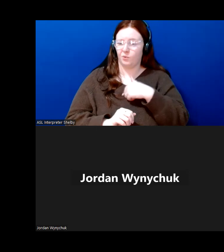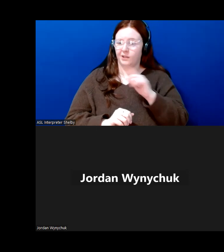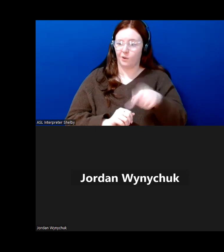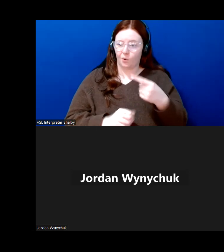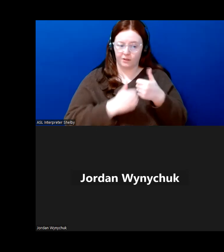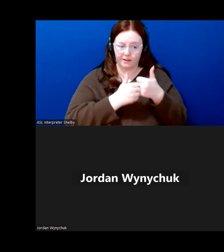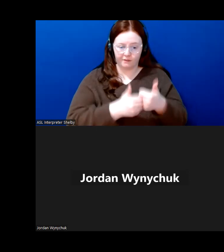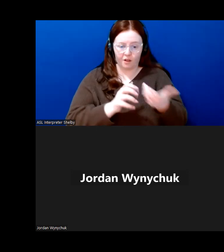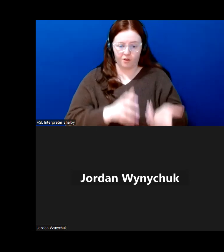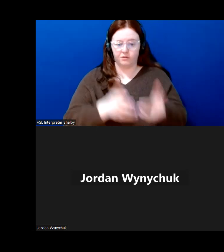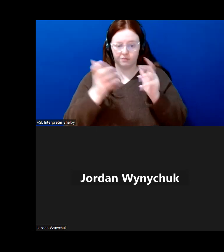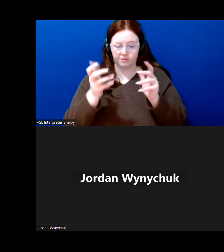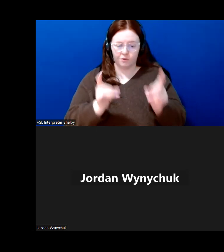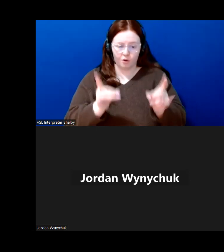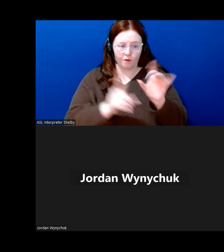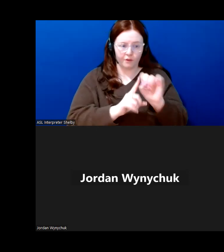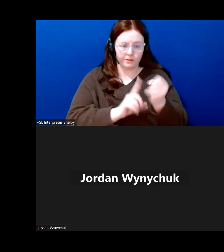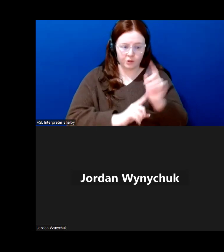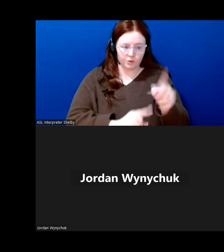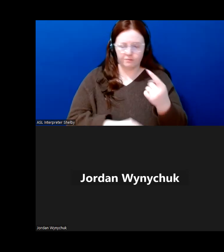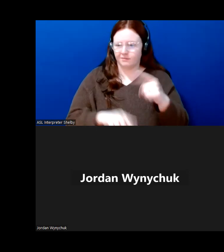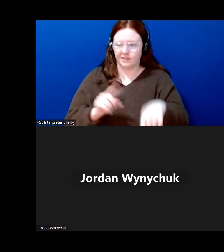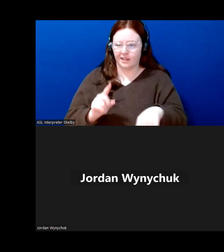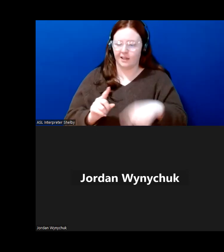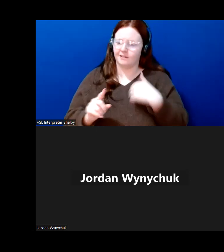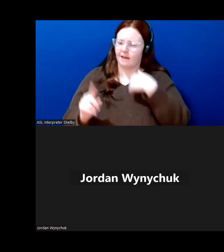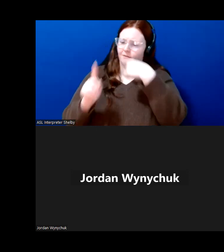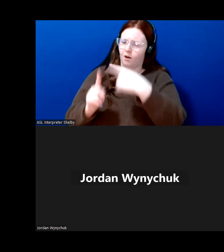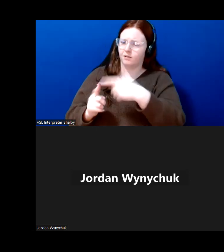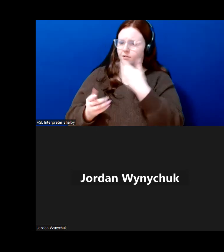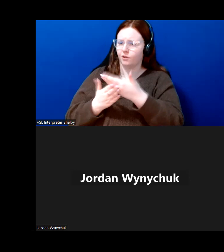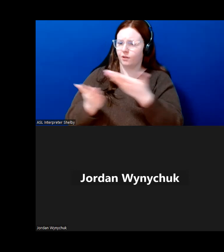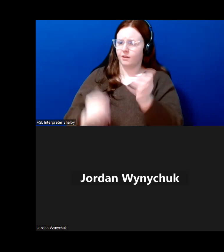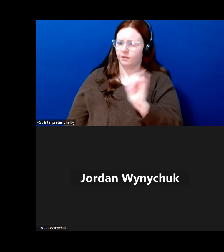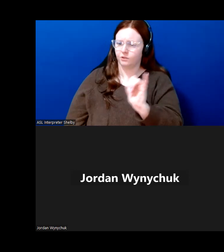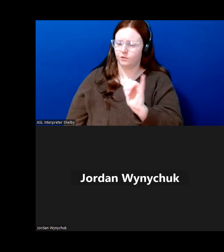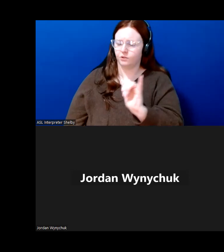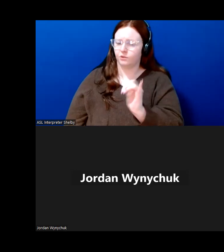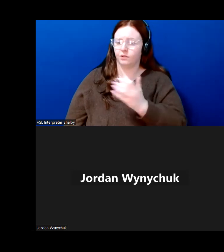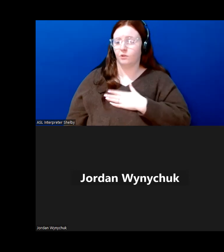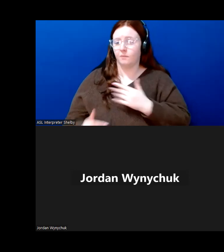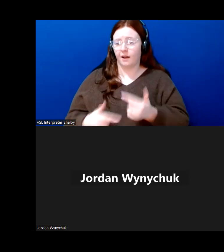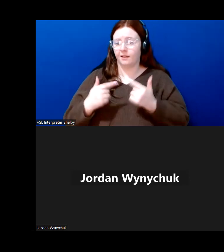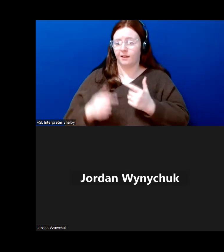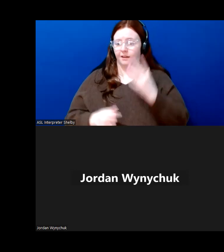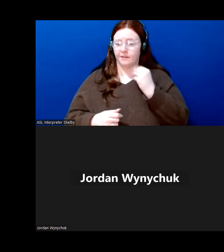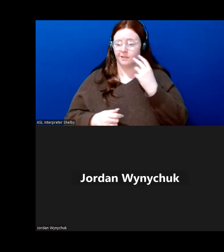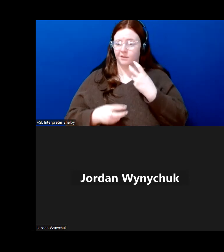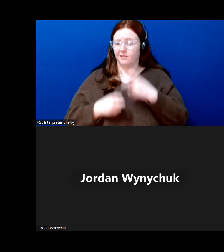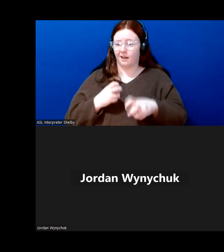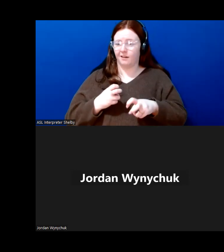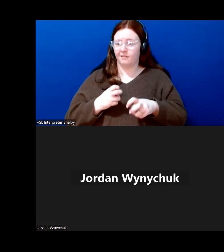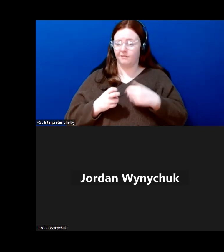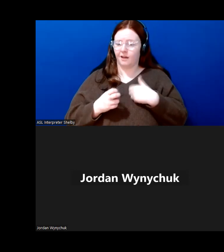alone. So the things that I've gone through in my life that were hard, I use now in my role as